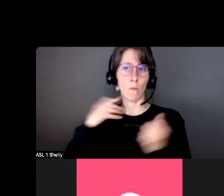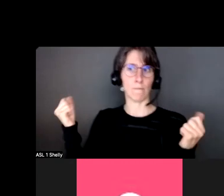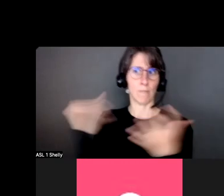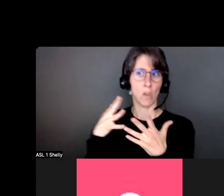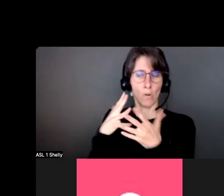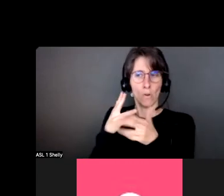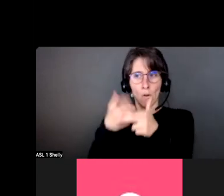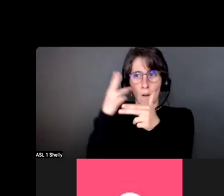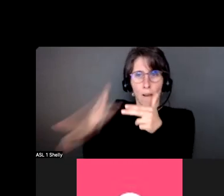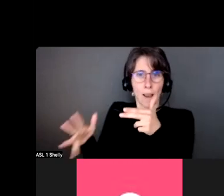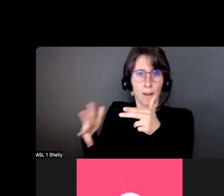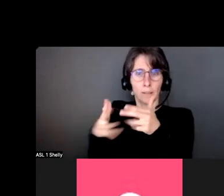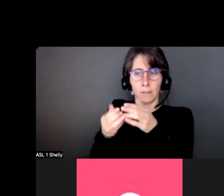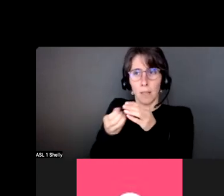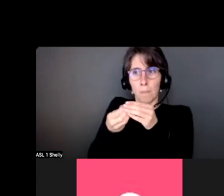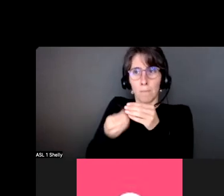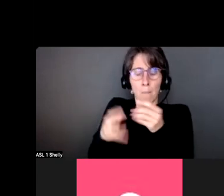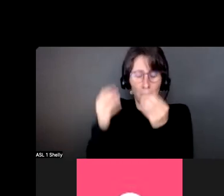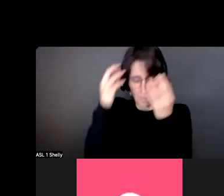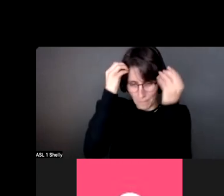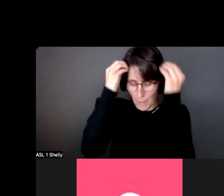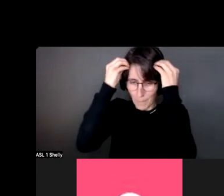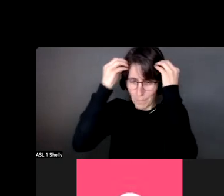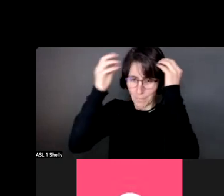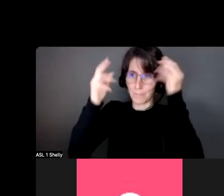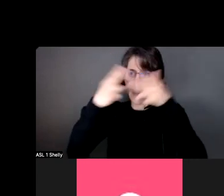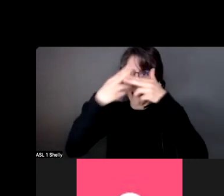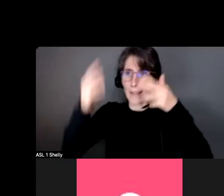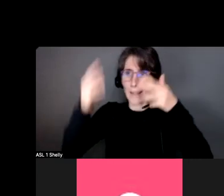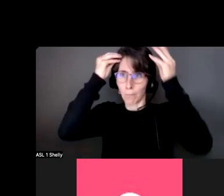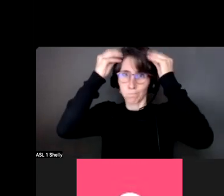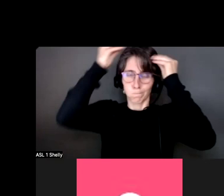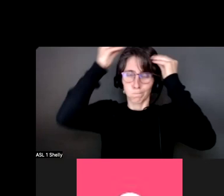eggs being laid in my skull.